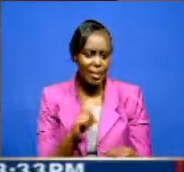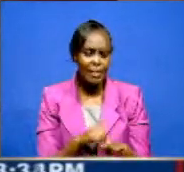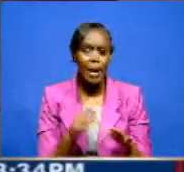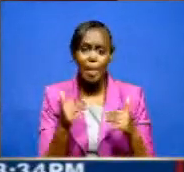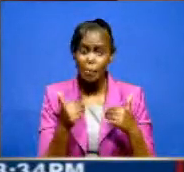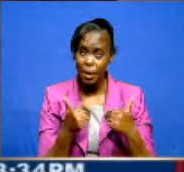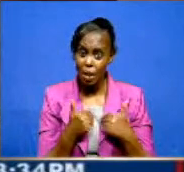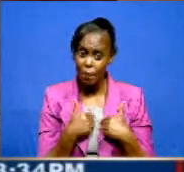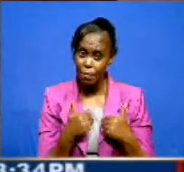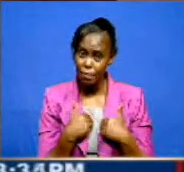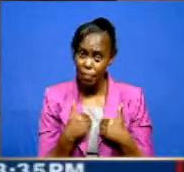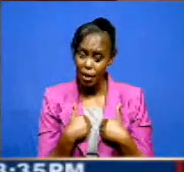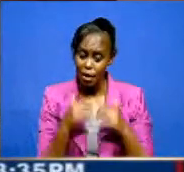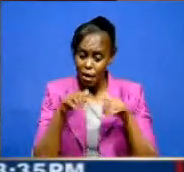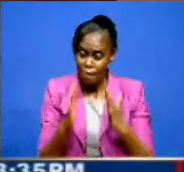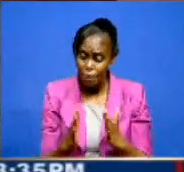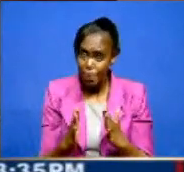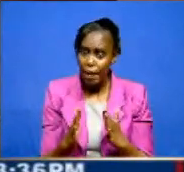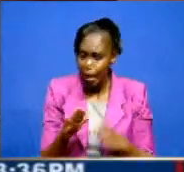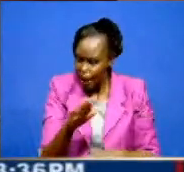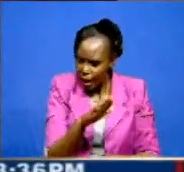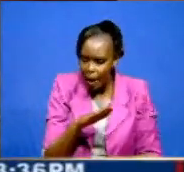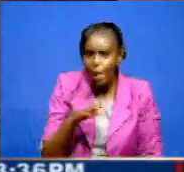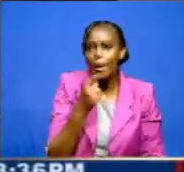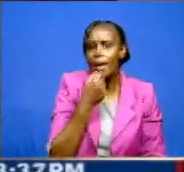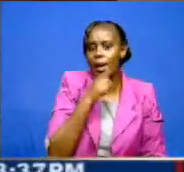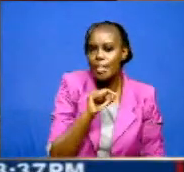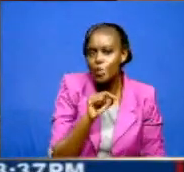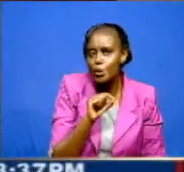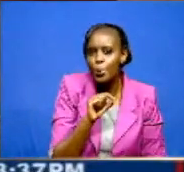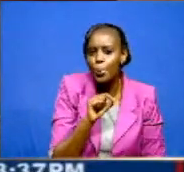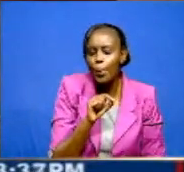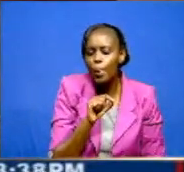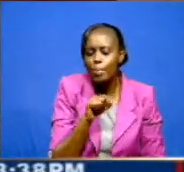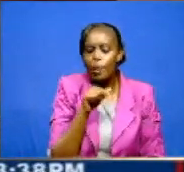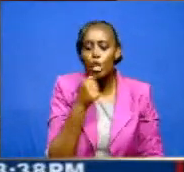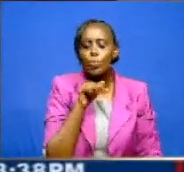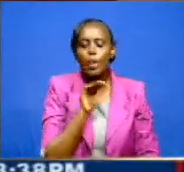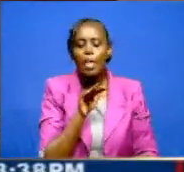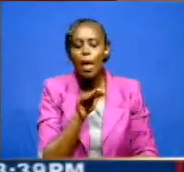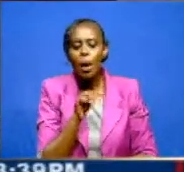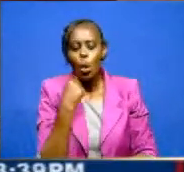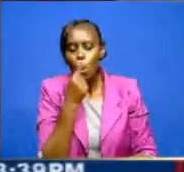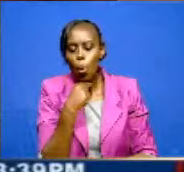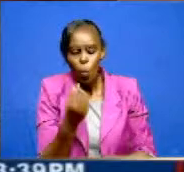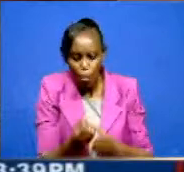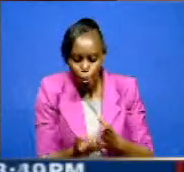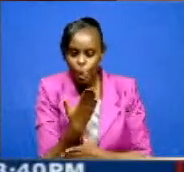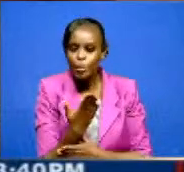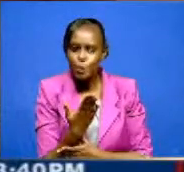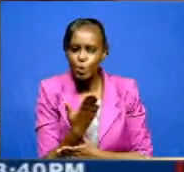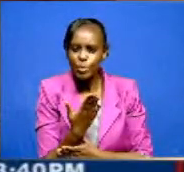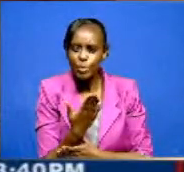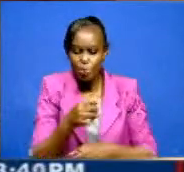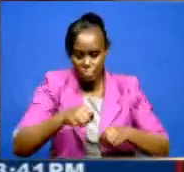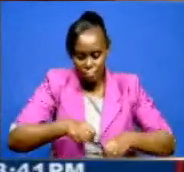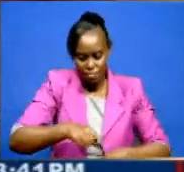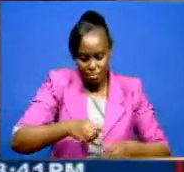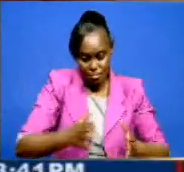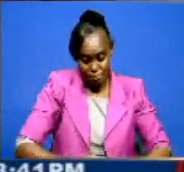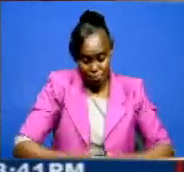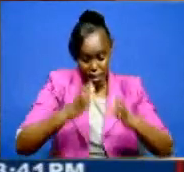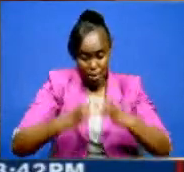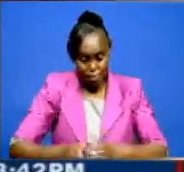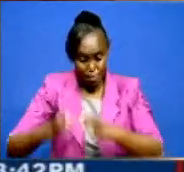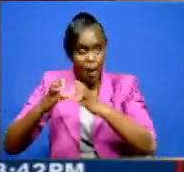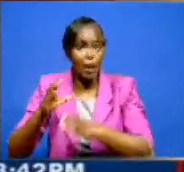a farmer in Kitui, or that peasant in Kitui, who has produced 5 bags of mung bean, are